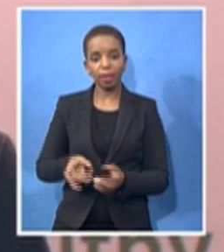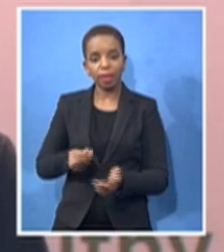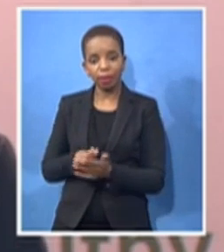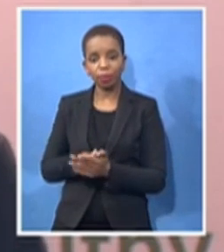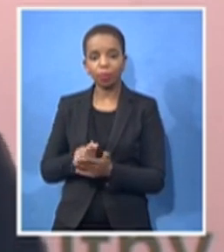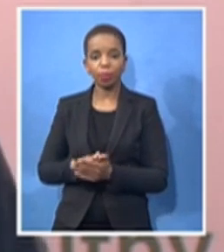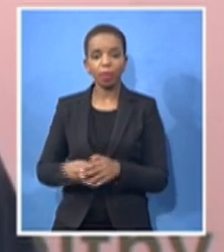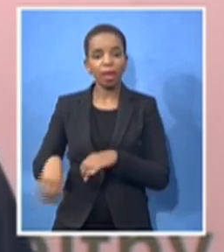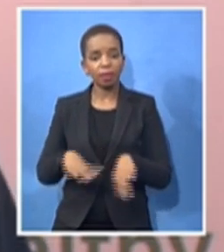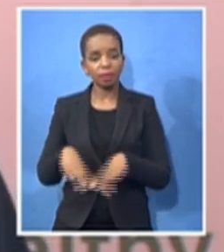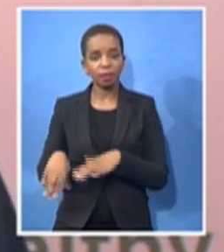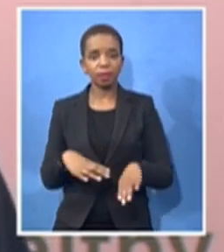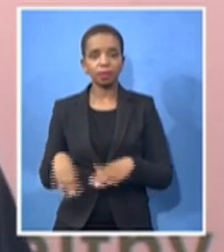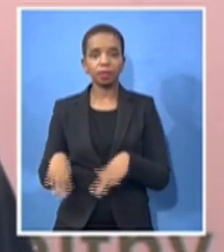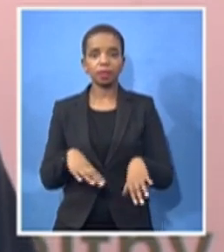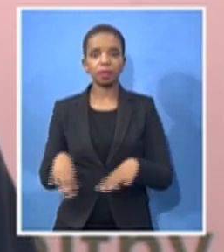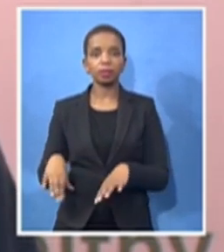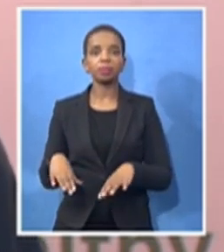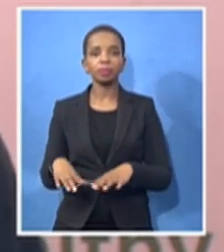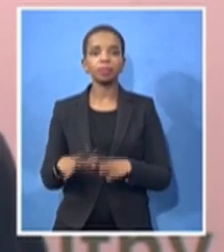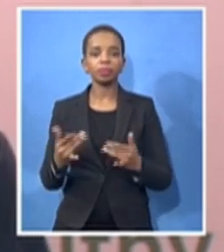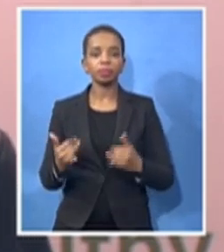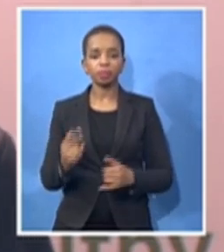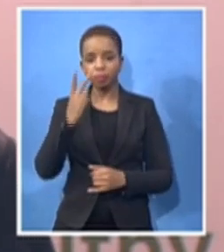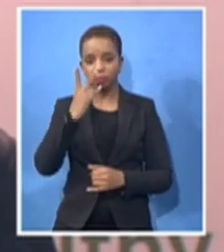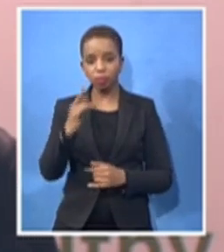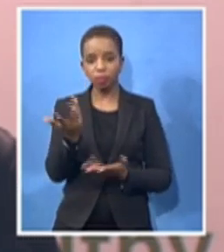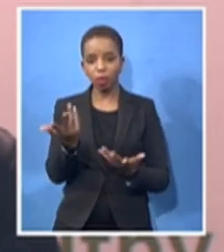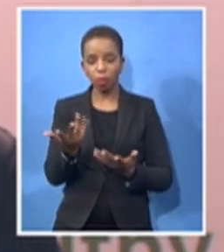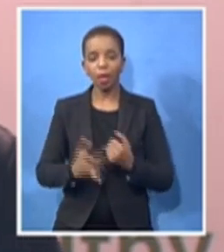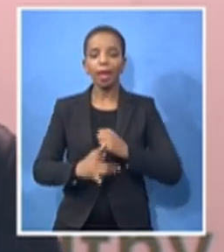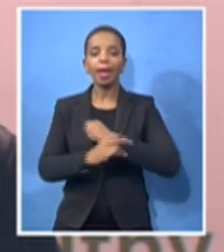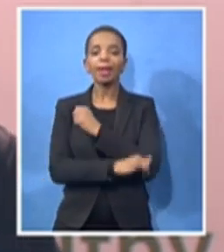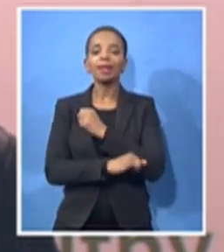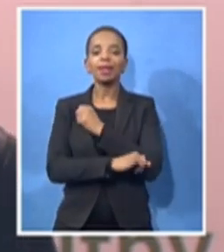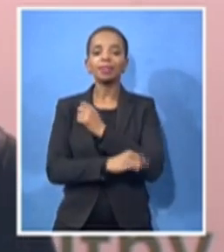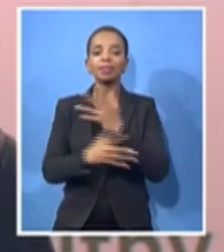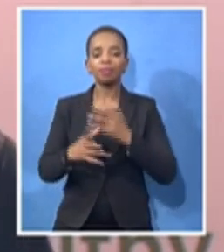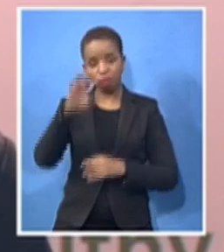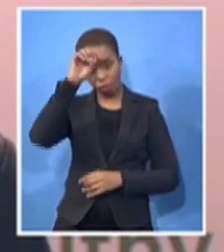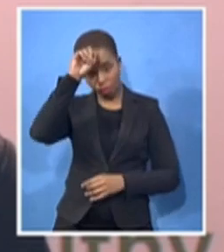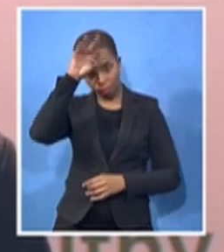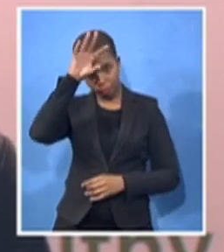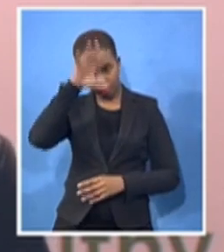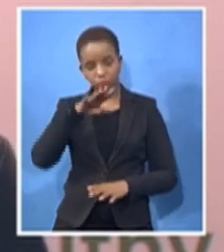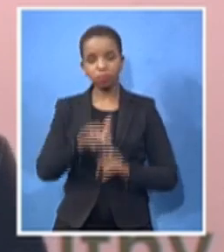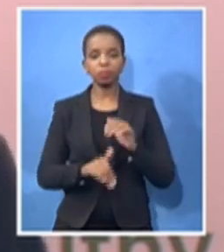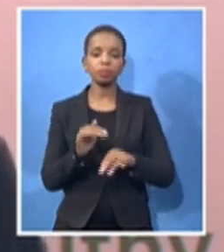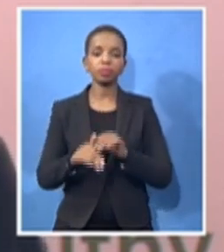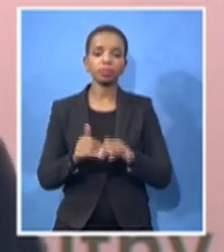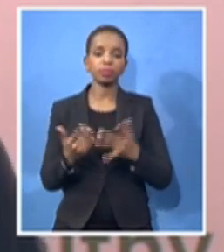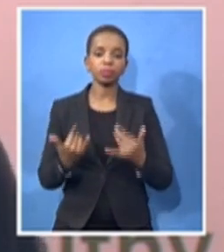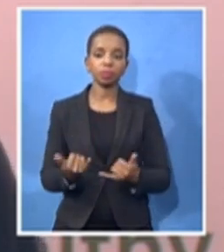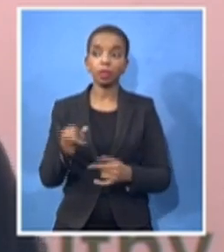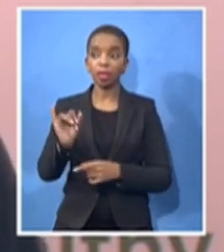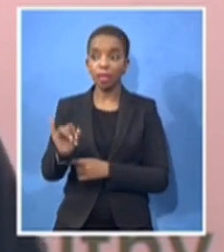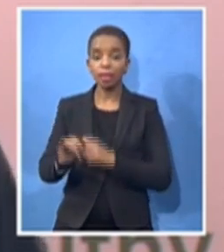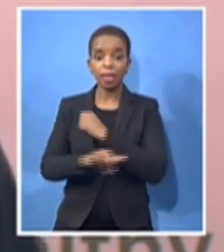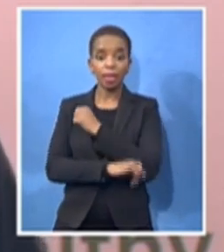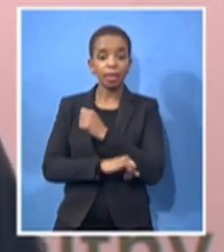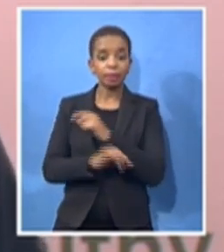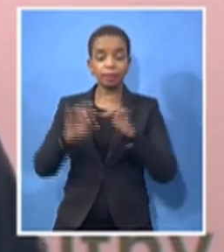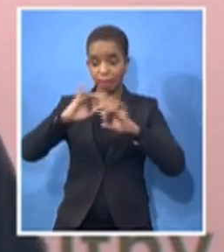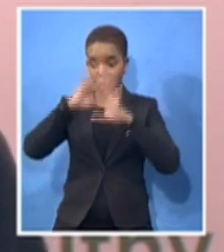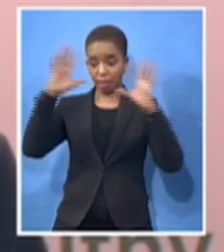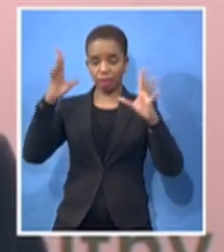mining industry clearly becoming, in terms of a particular industry, as one of those which are going to be a challenge, but we